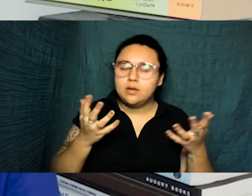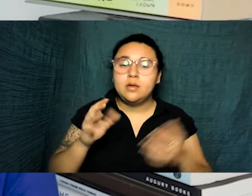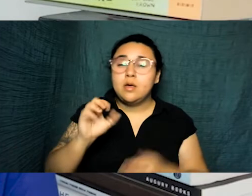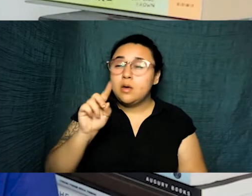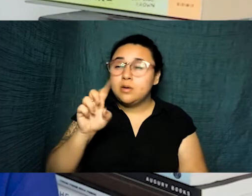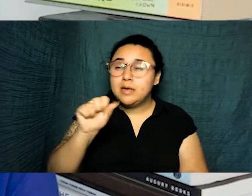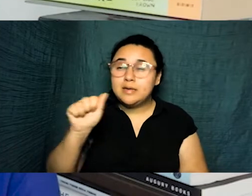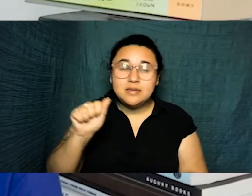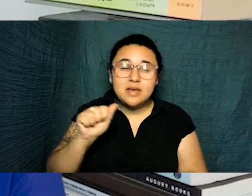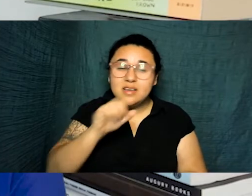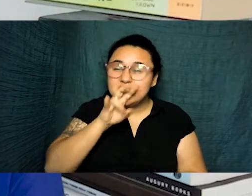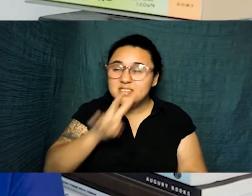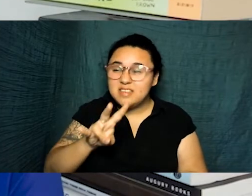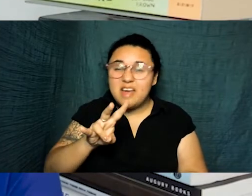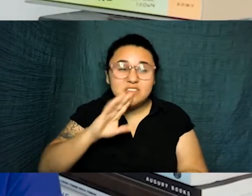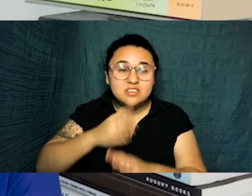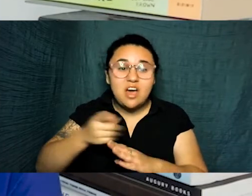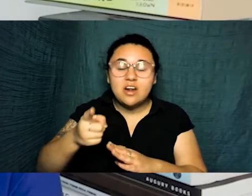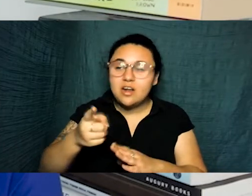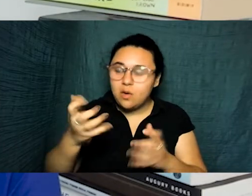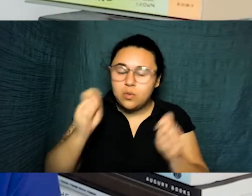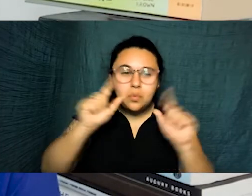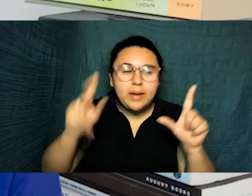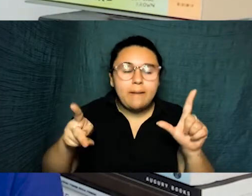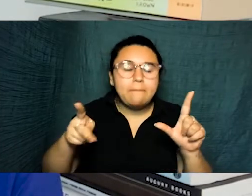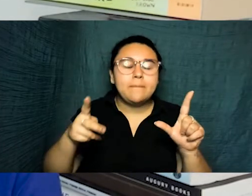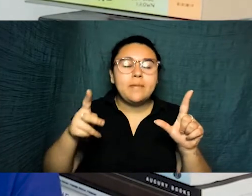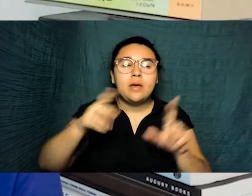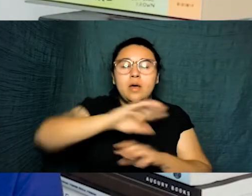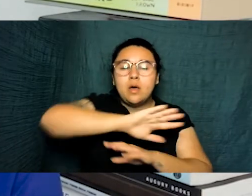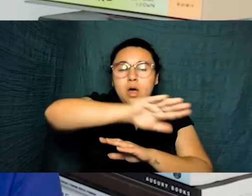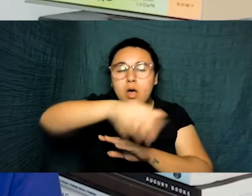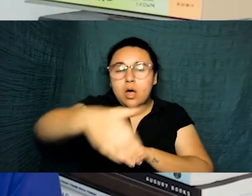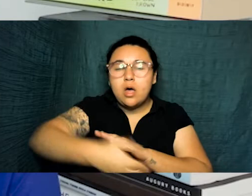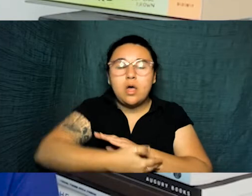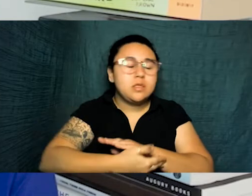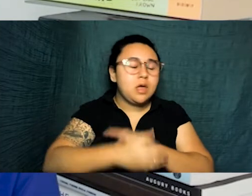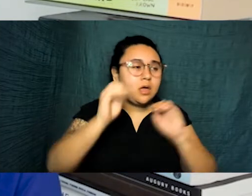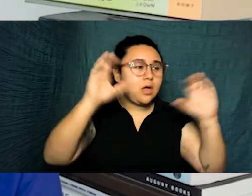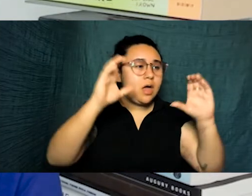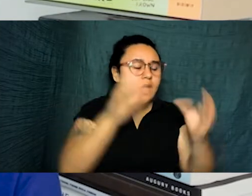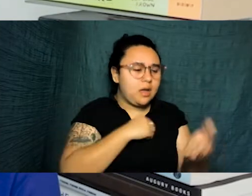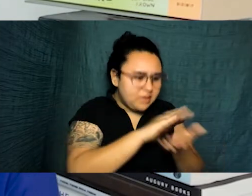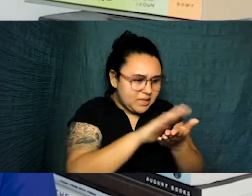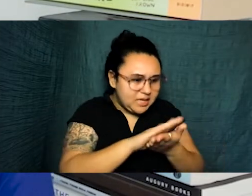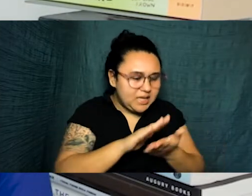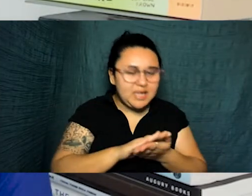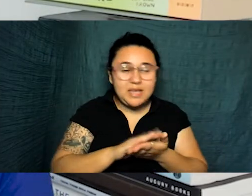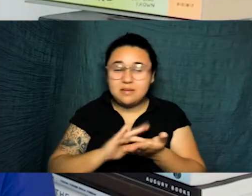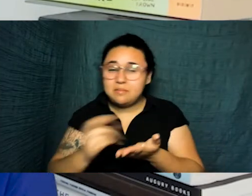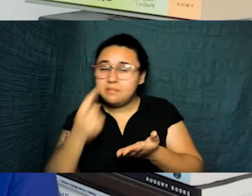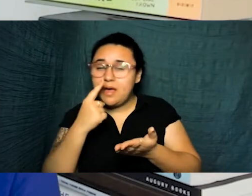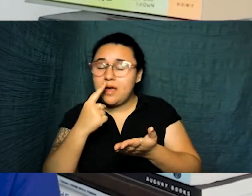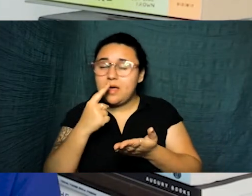wake up so bad. I had been up all night cleaning, hopped up on a Vicodin bender, snorting